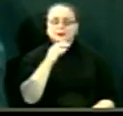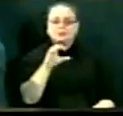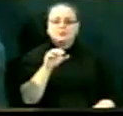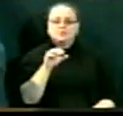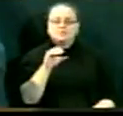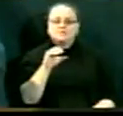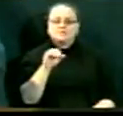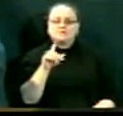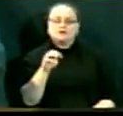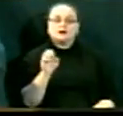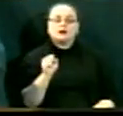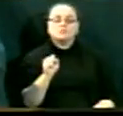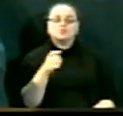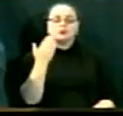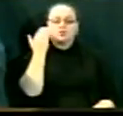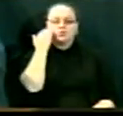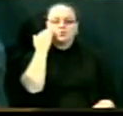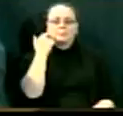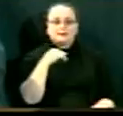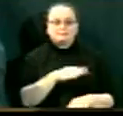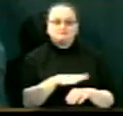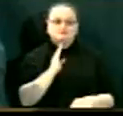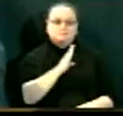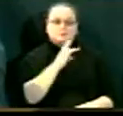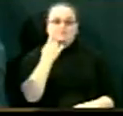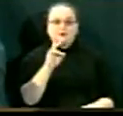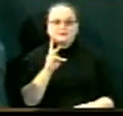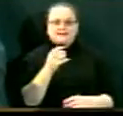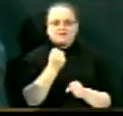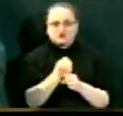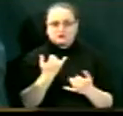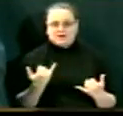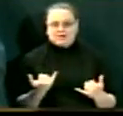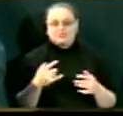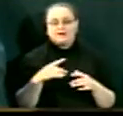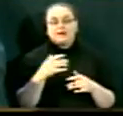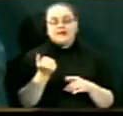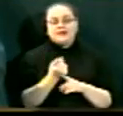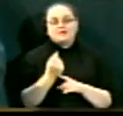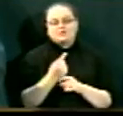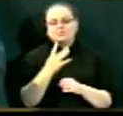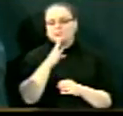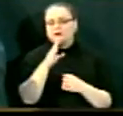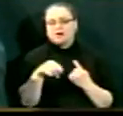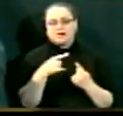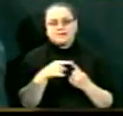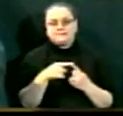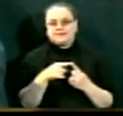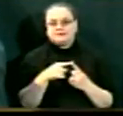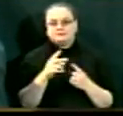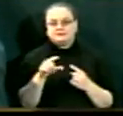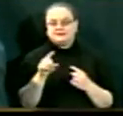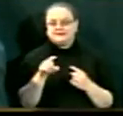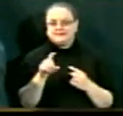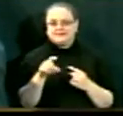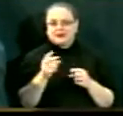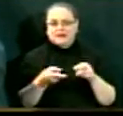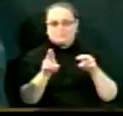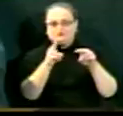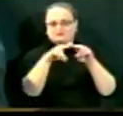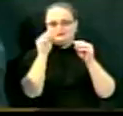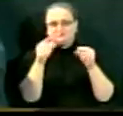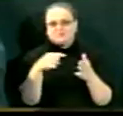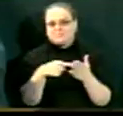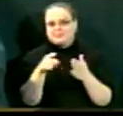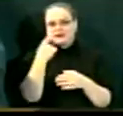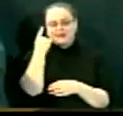Coates, you know, I've been on the board for 7 years now, and every year we talk about we need to increase teachers' pay, and I don't